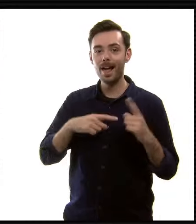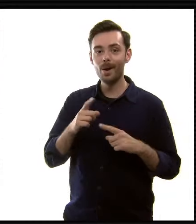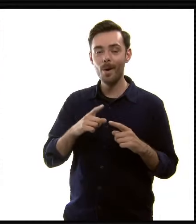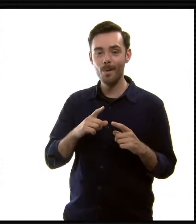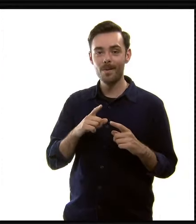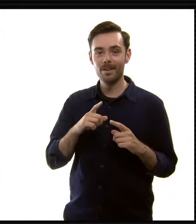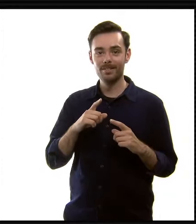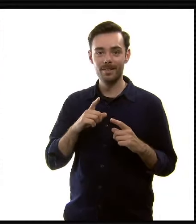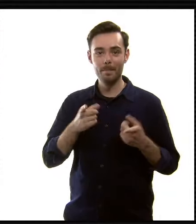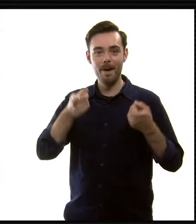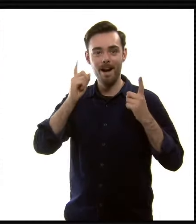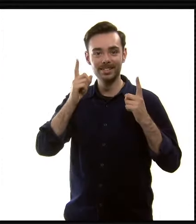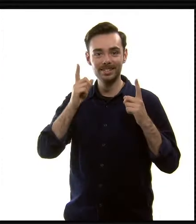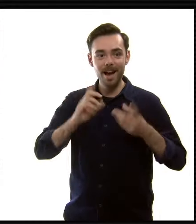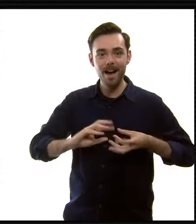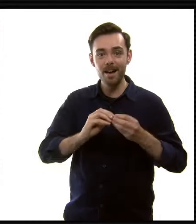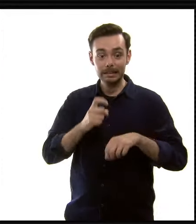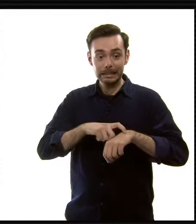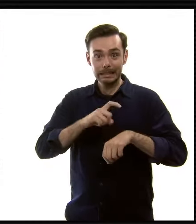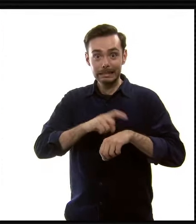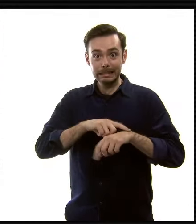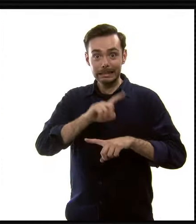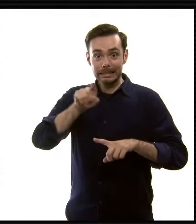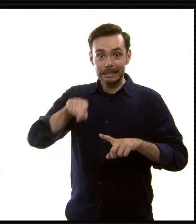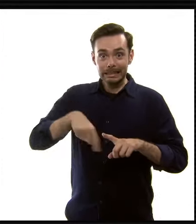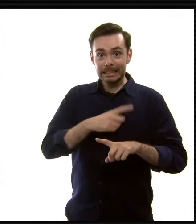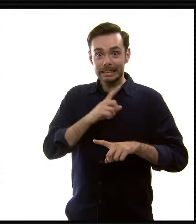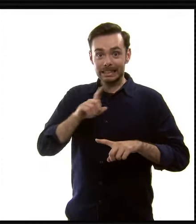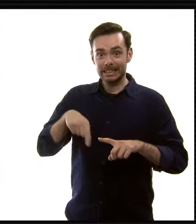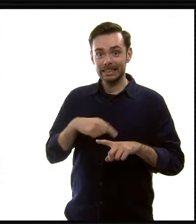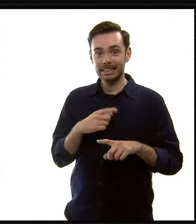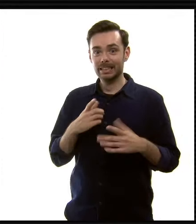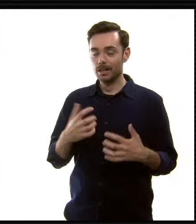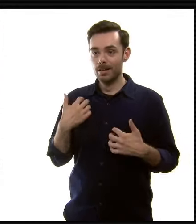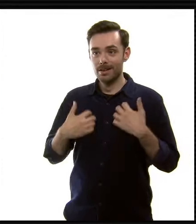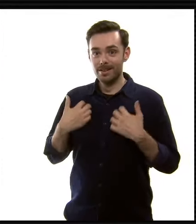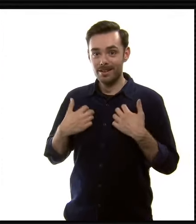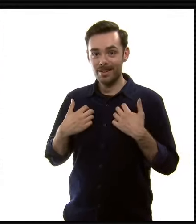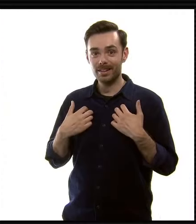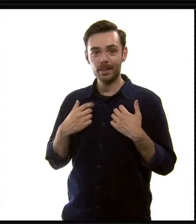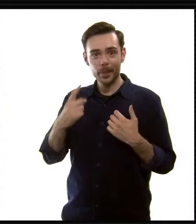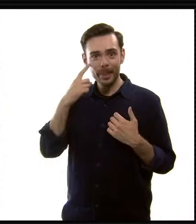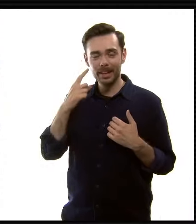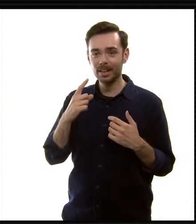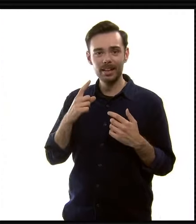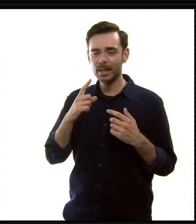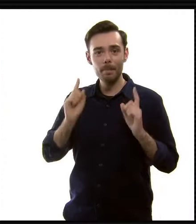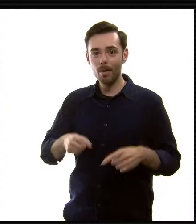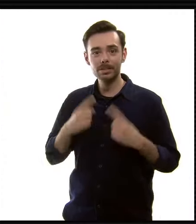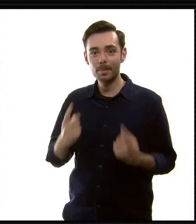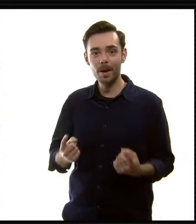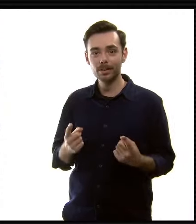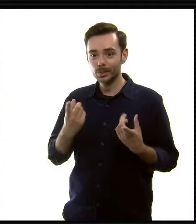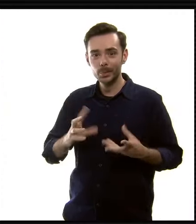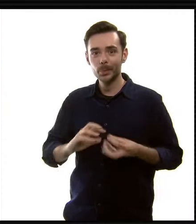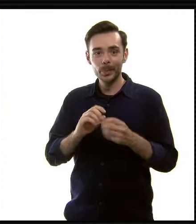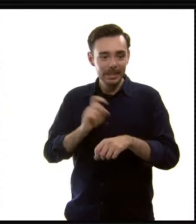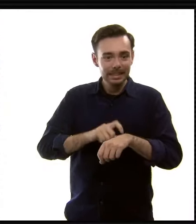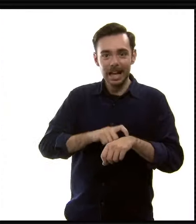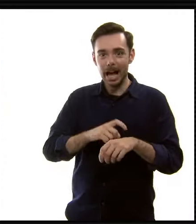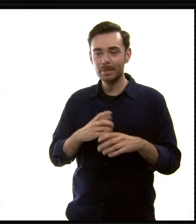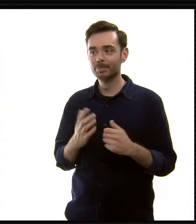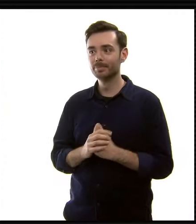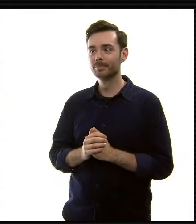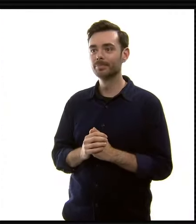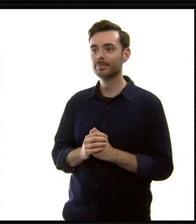think the chances of things getting any more exciting are impossible without altering the basic laws of physics, Vic. Yeah, I would consider that something of an